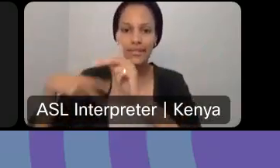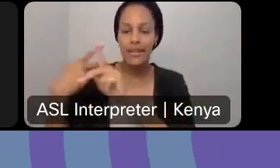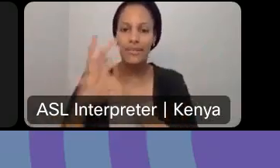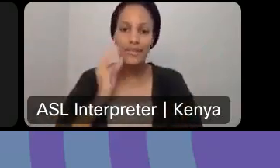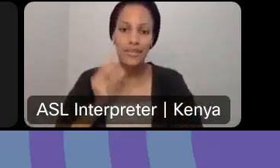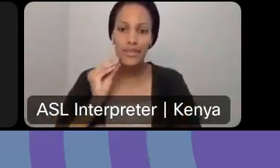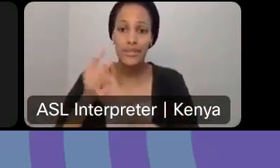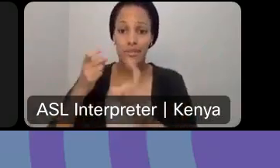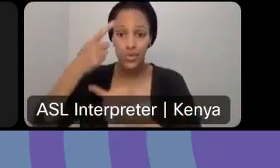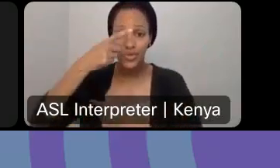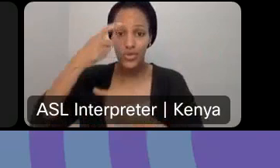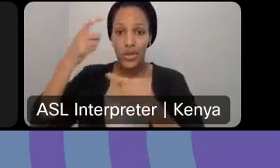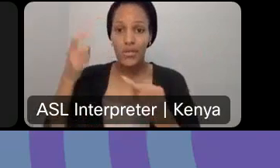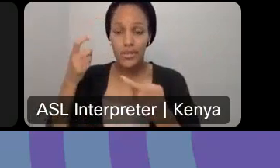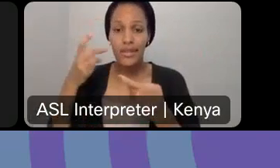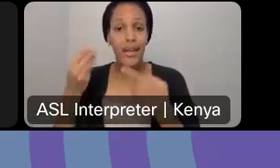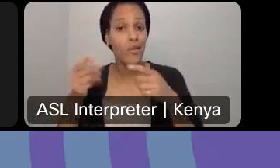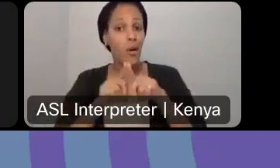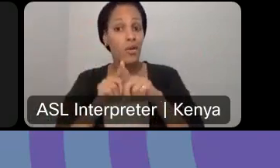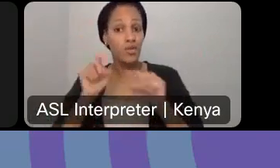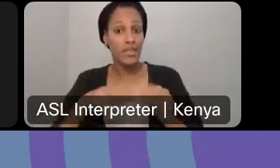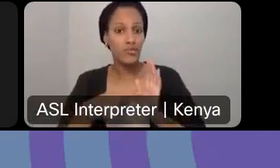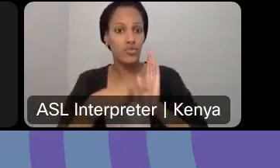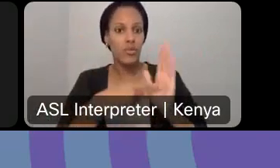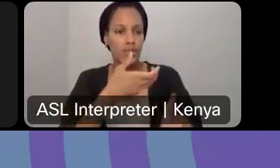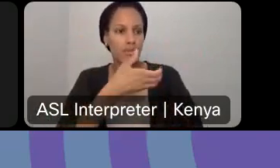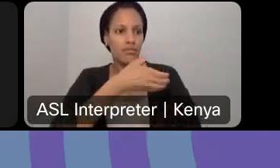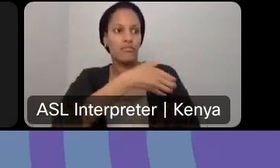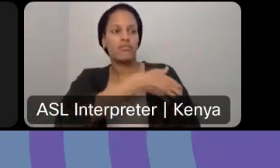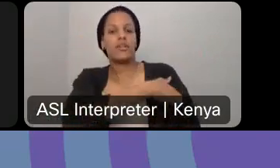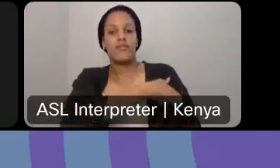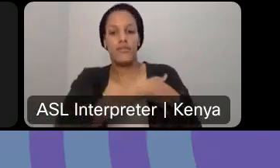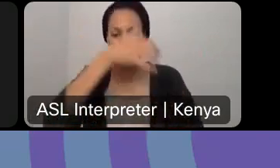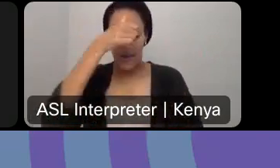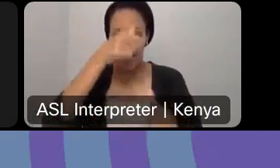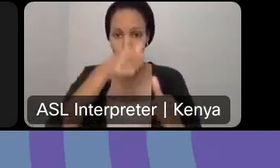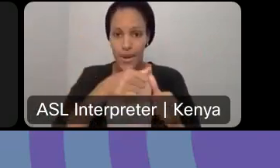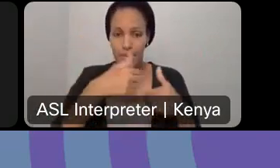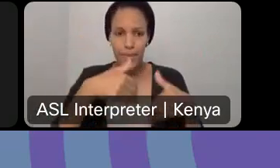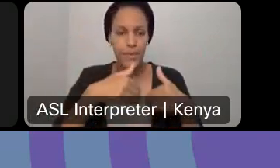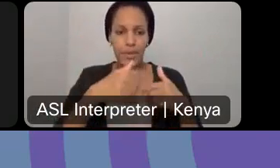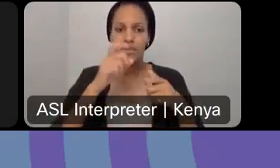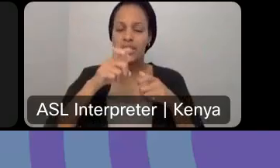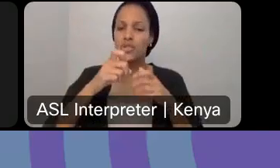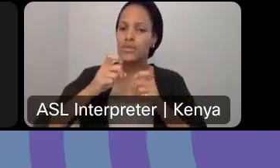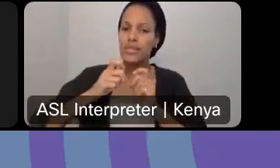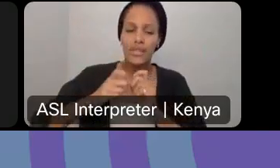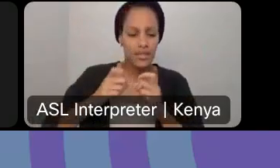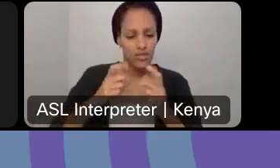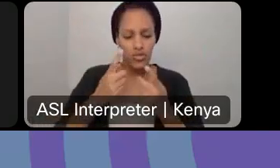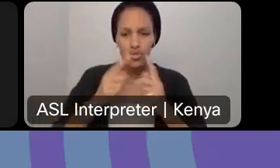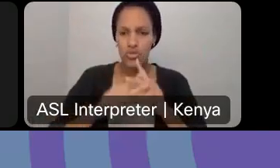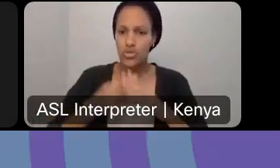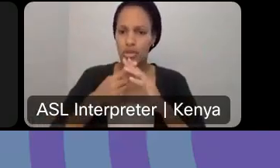as well as a powerful reminder of the impact of taking a caring and compassionate approach.